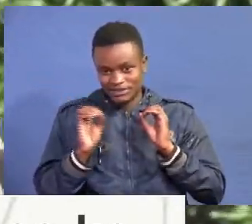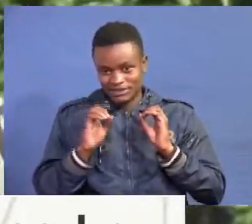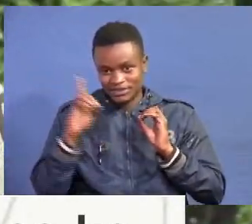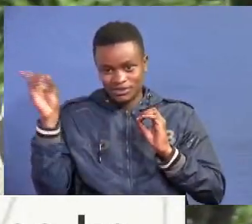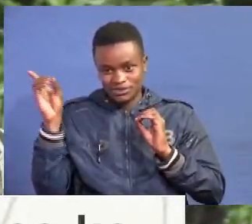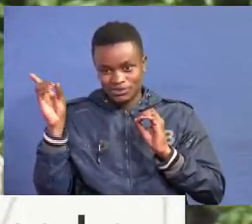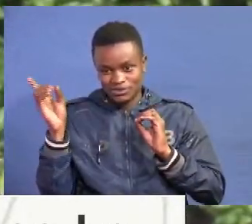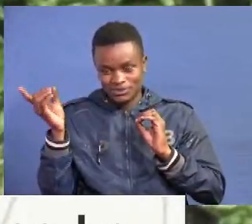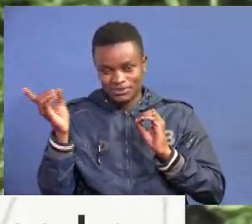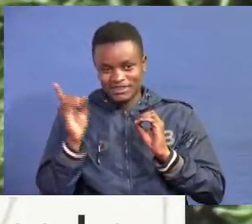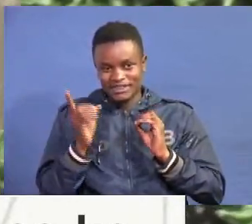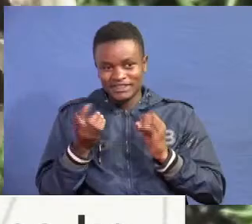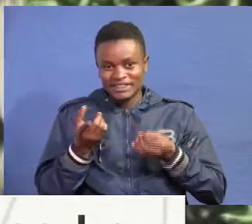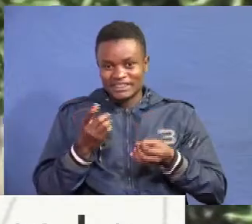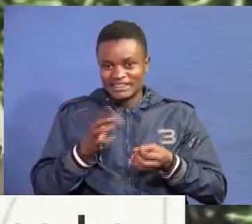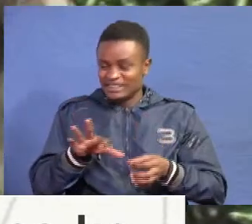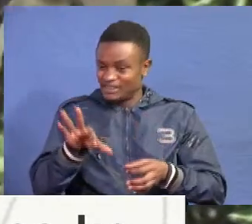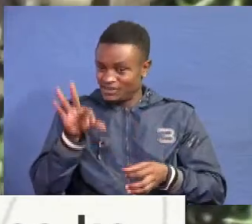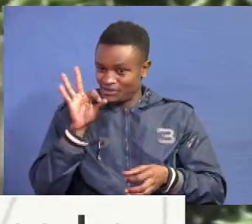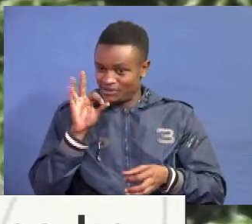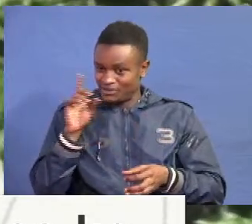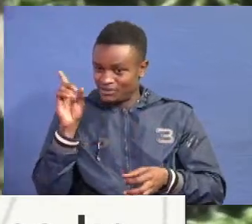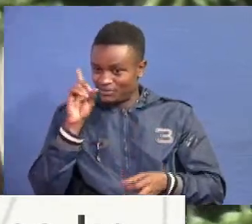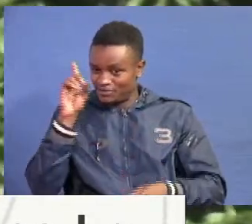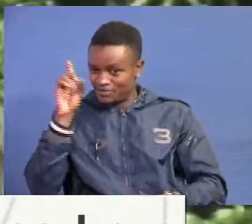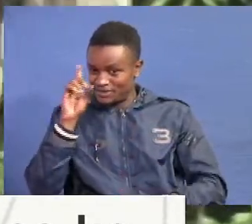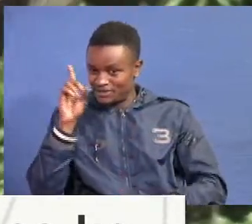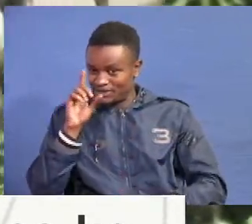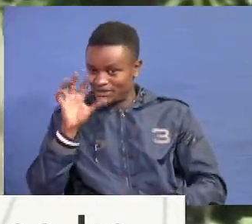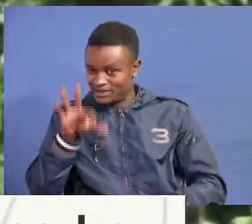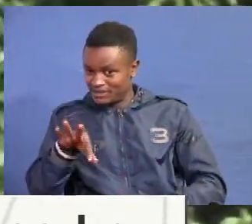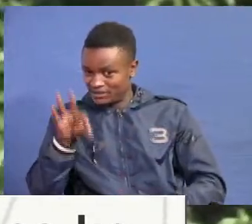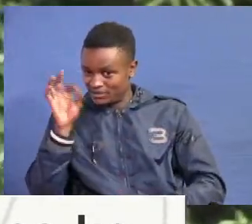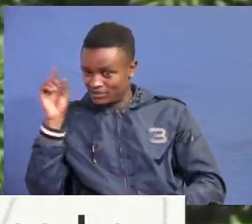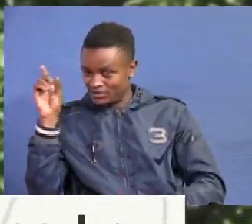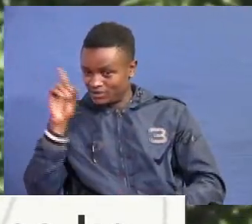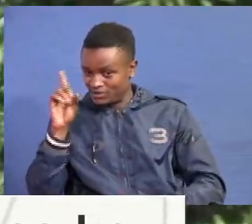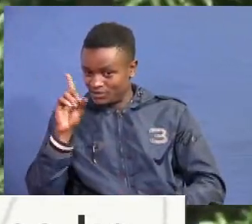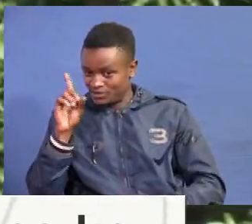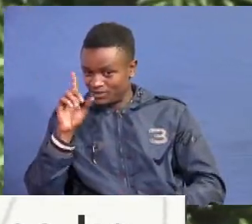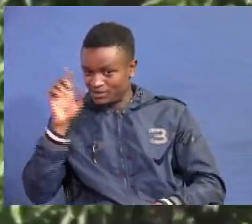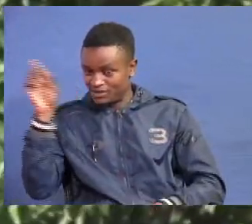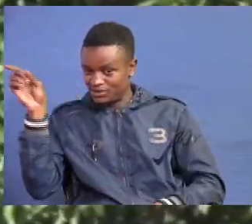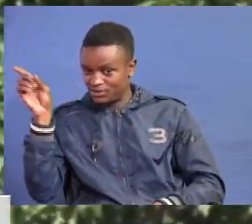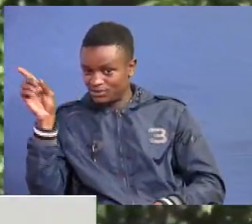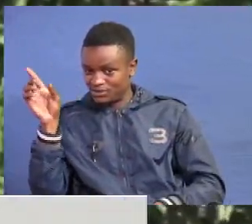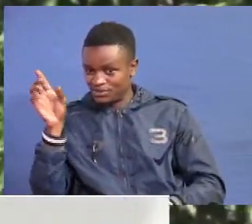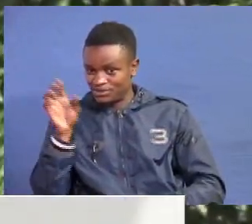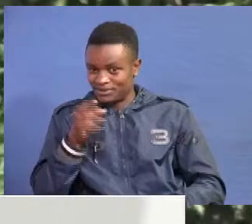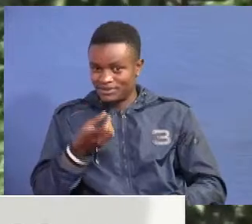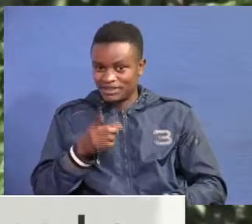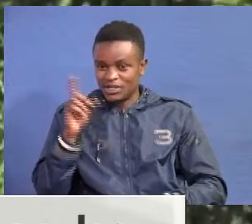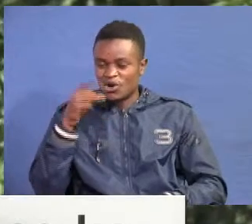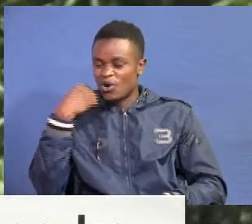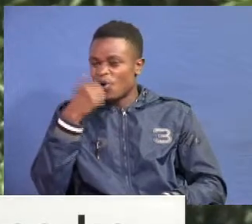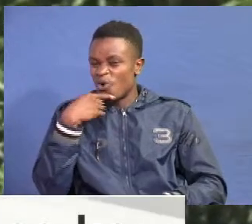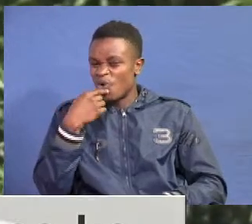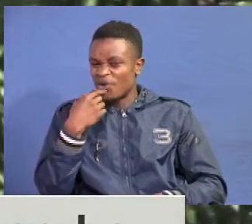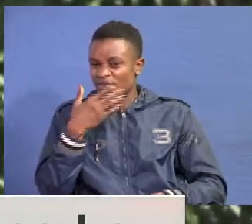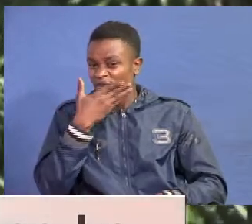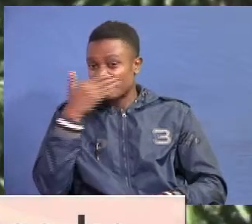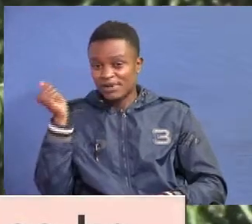asiyopita 30. Apart from mwenye yako na mimi, waniambie ni nani? Na mimi niko